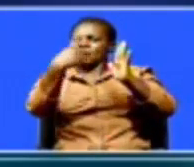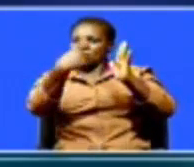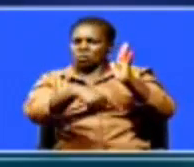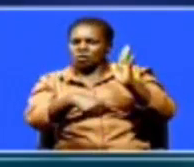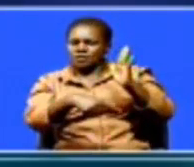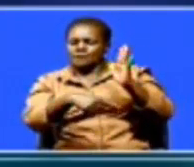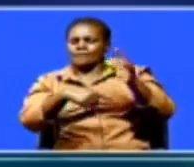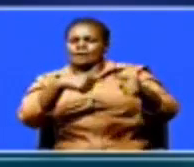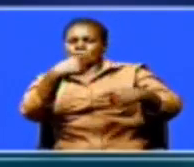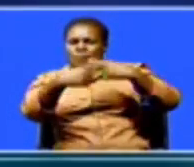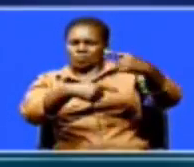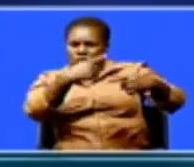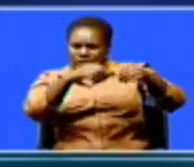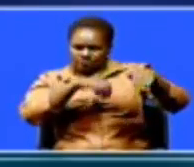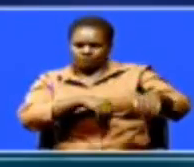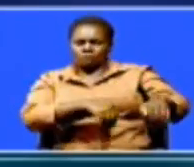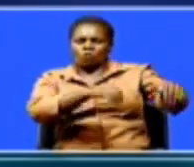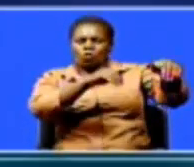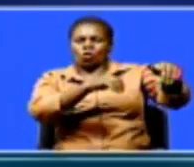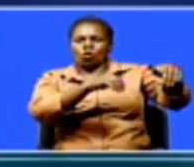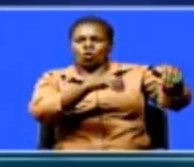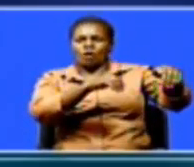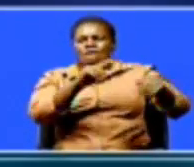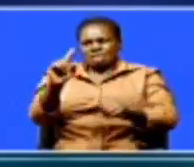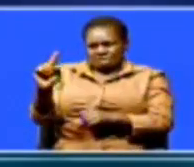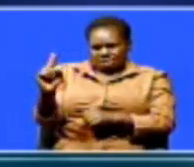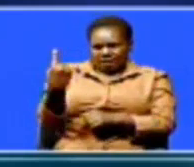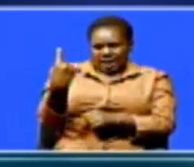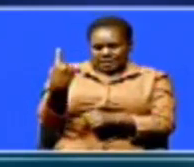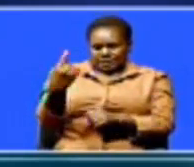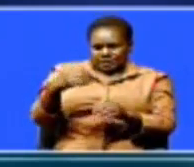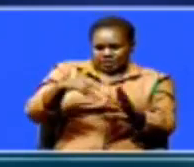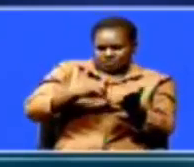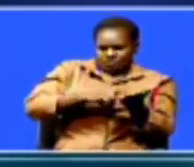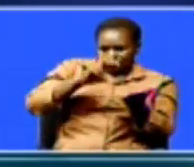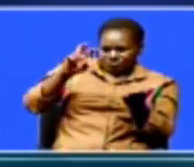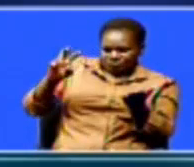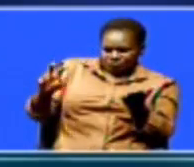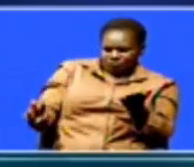then the process that needs to be followed is that you first resign